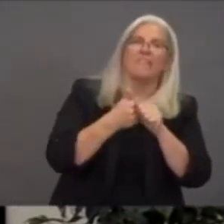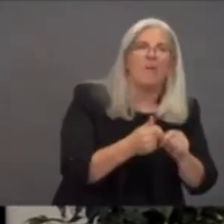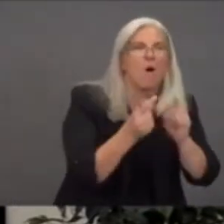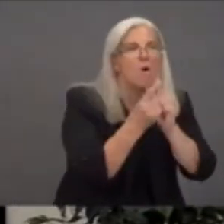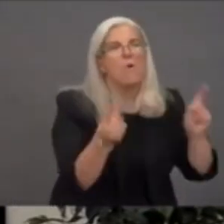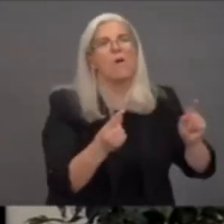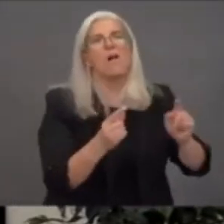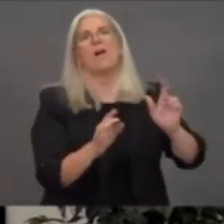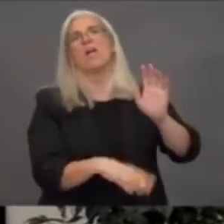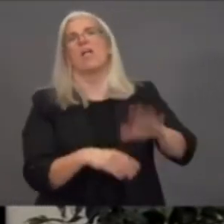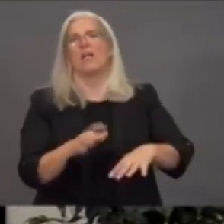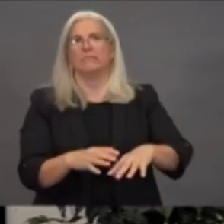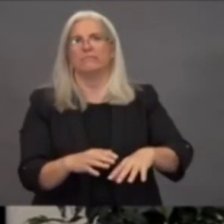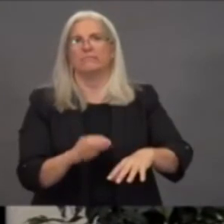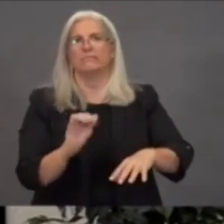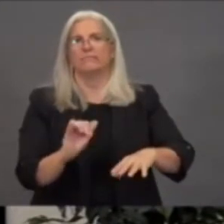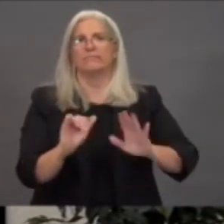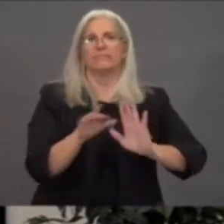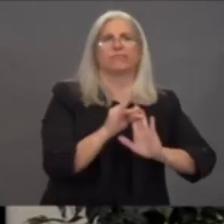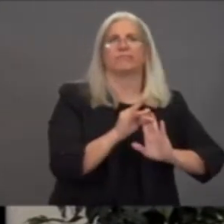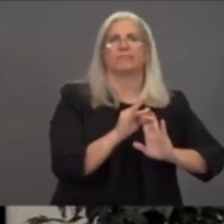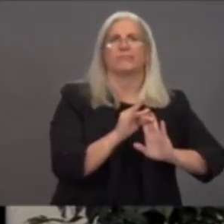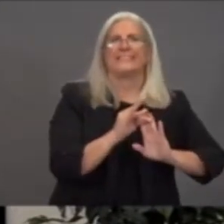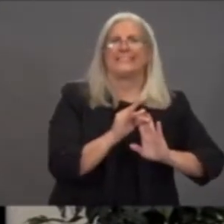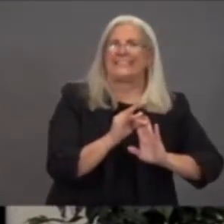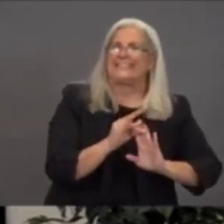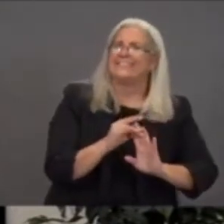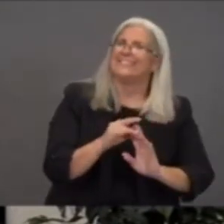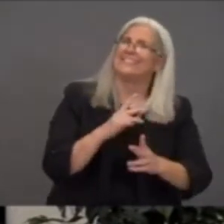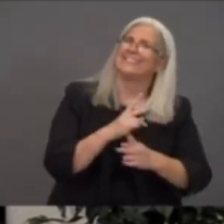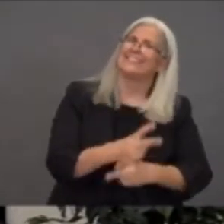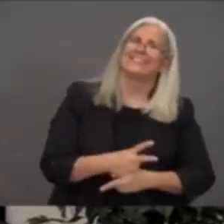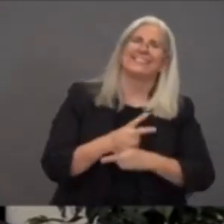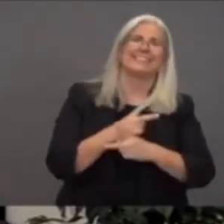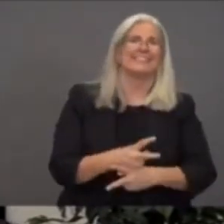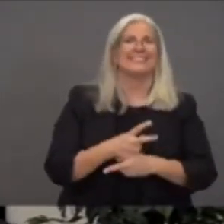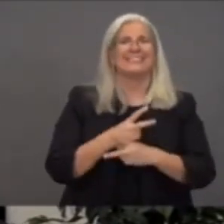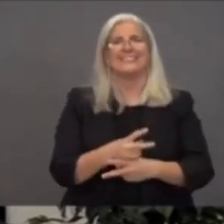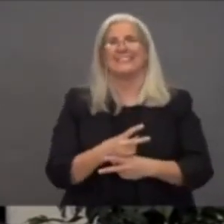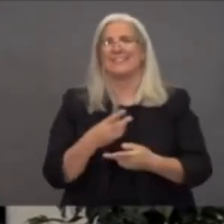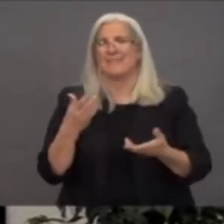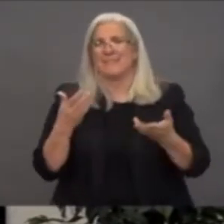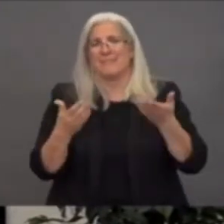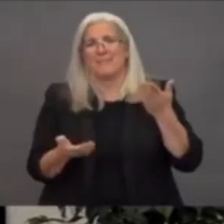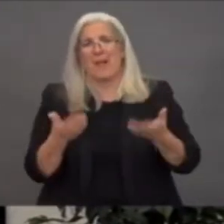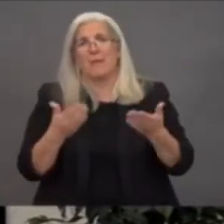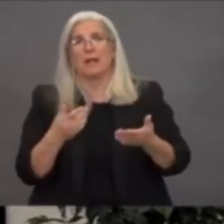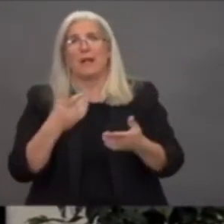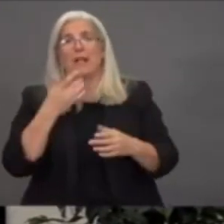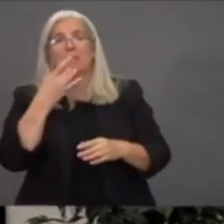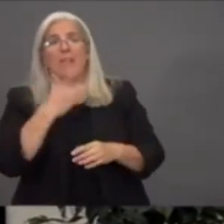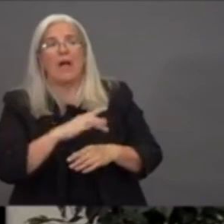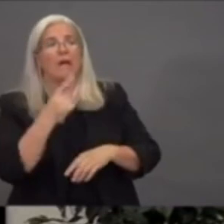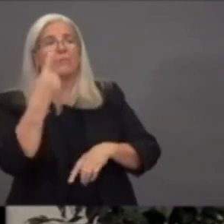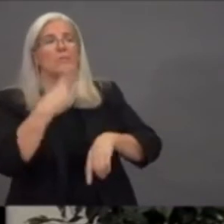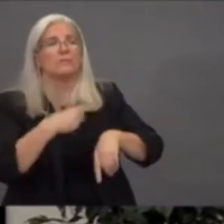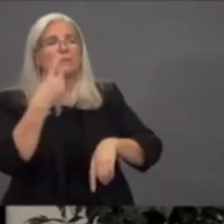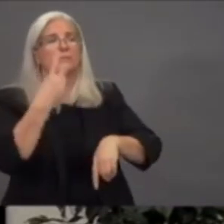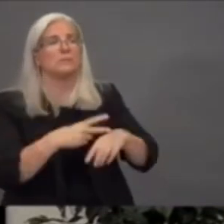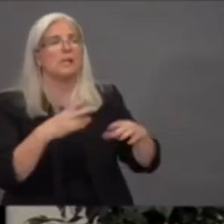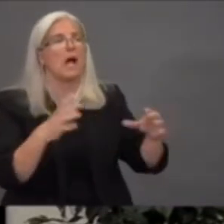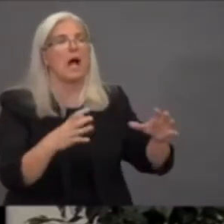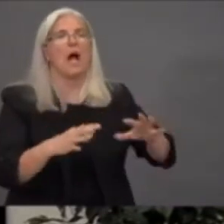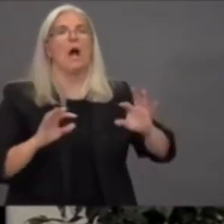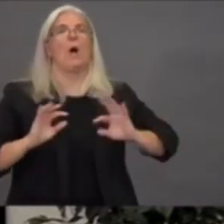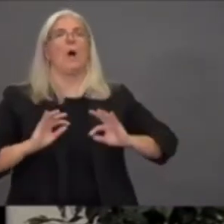so, you know, it's you know, you might get lucky once or twice, but like it's a little bit, you know, rather than depending